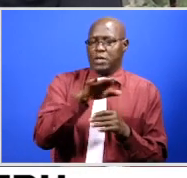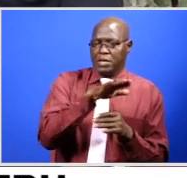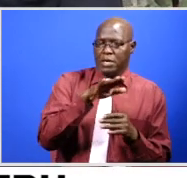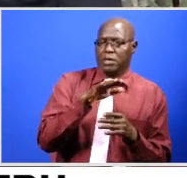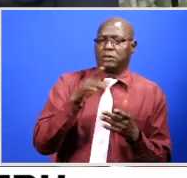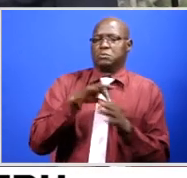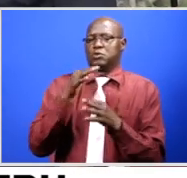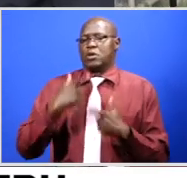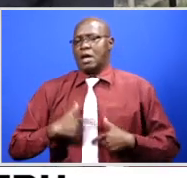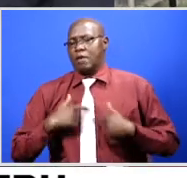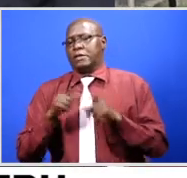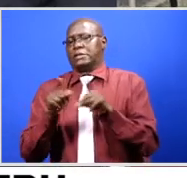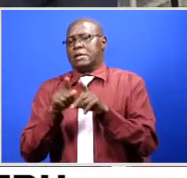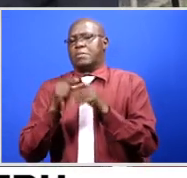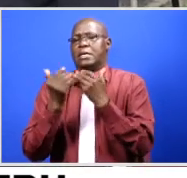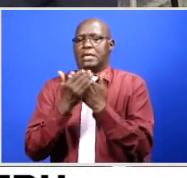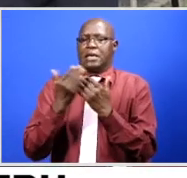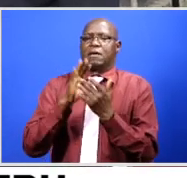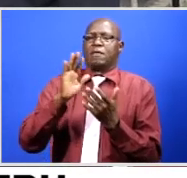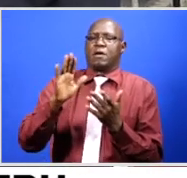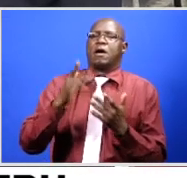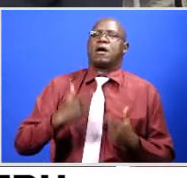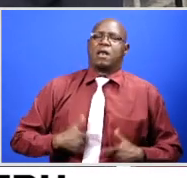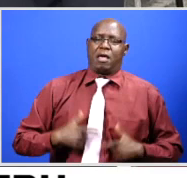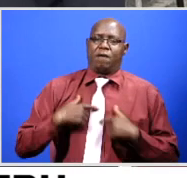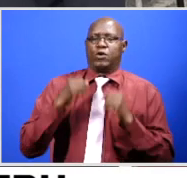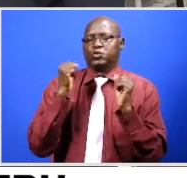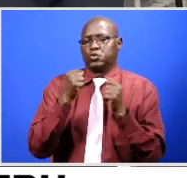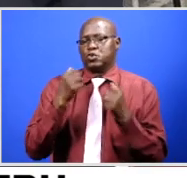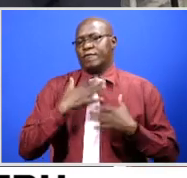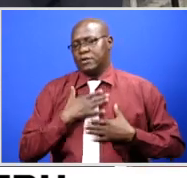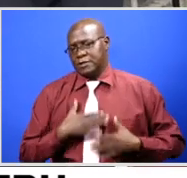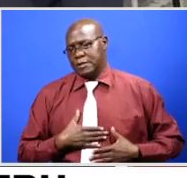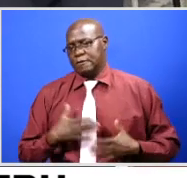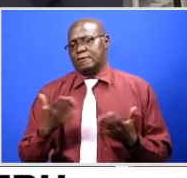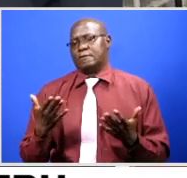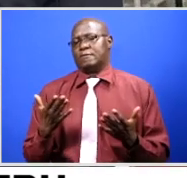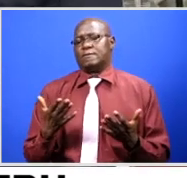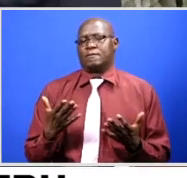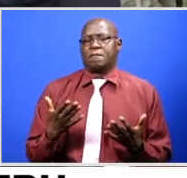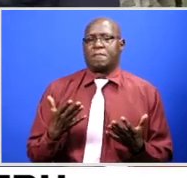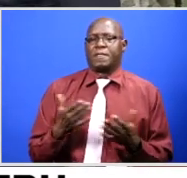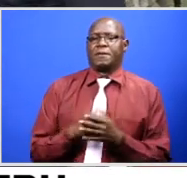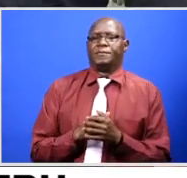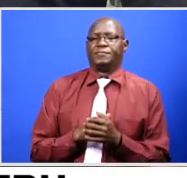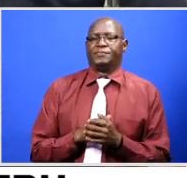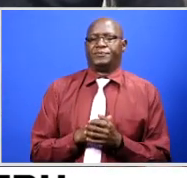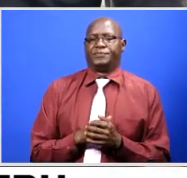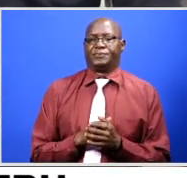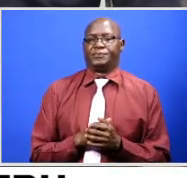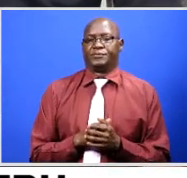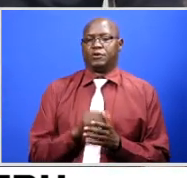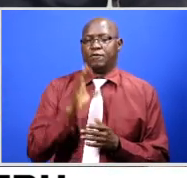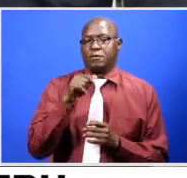life, we also take care of their holistic life generally, socially, physically, and that they're all somebody handled. From this